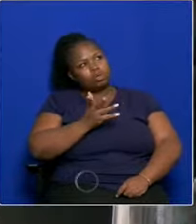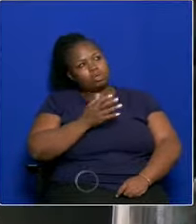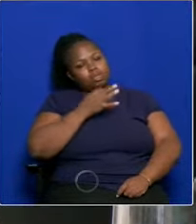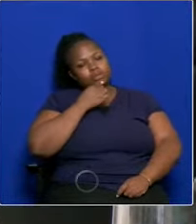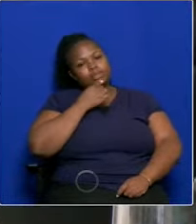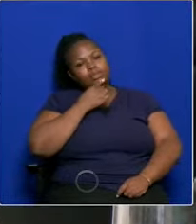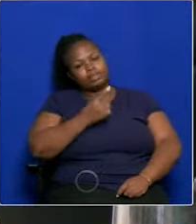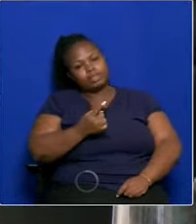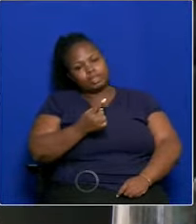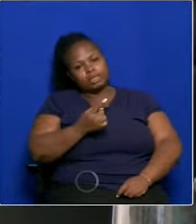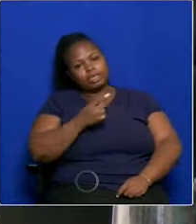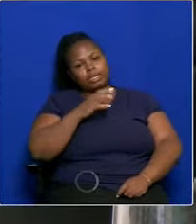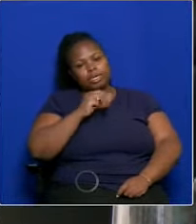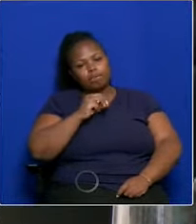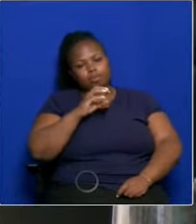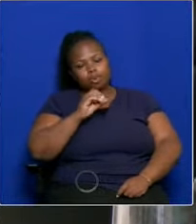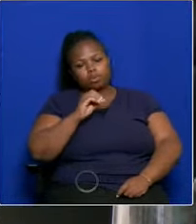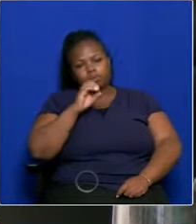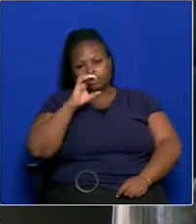MOC